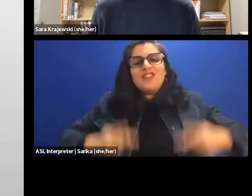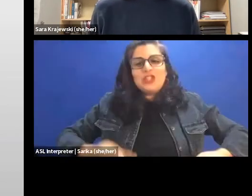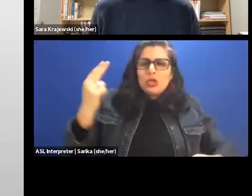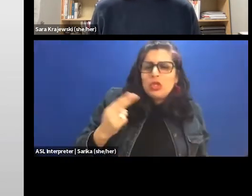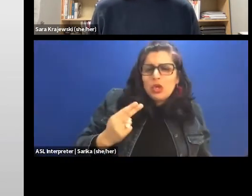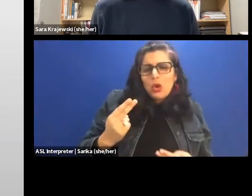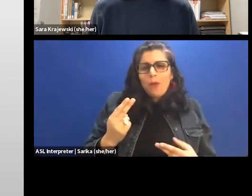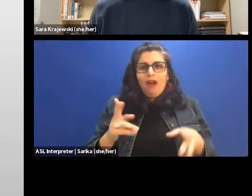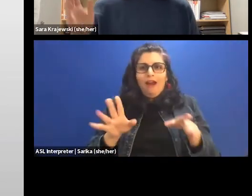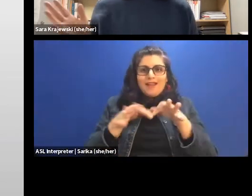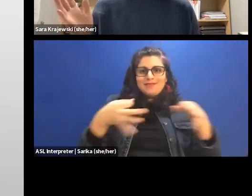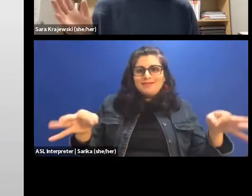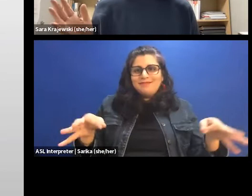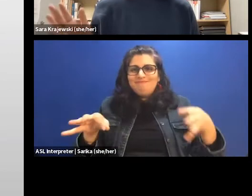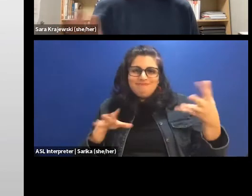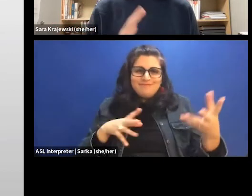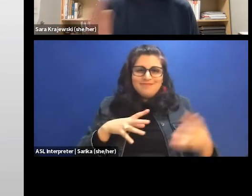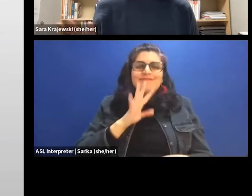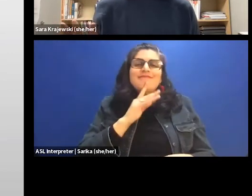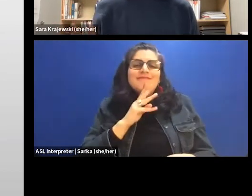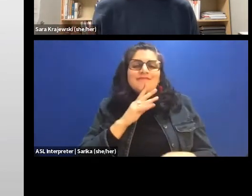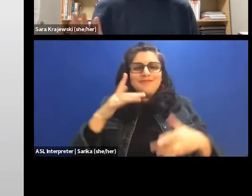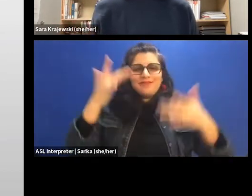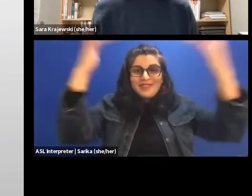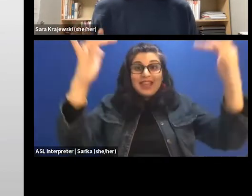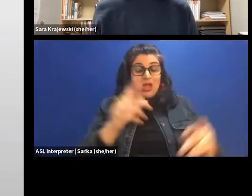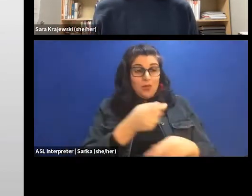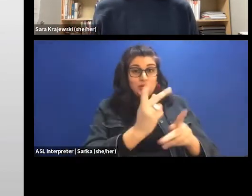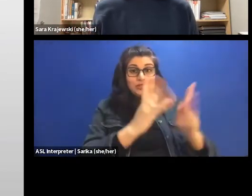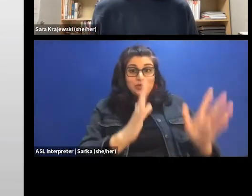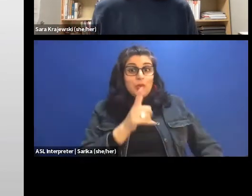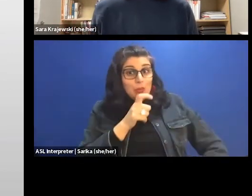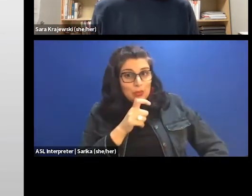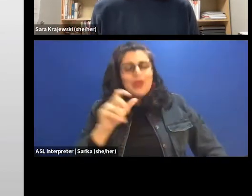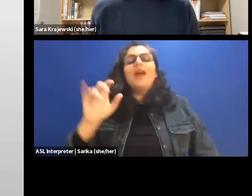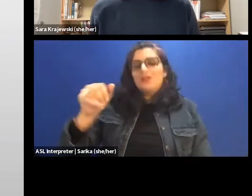with language. And his producer was none other than Jacques Gelman.